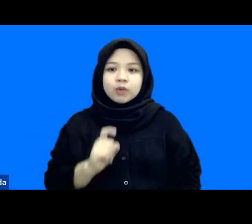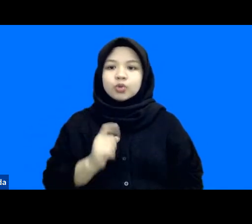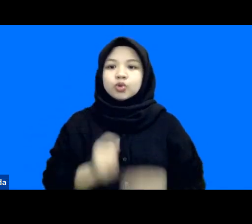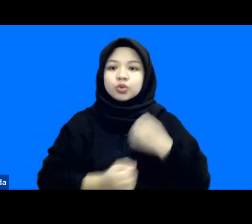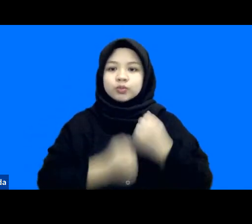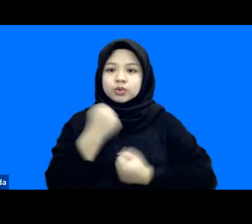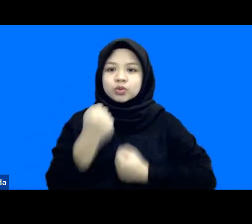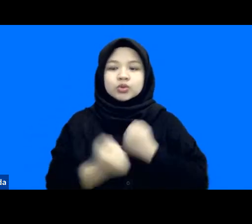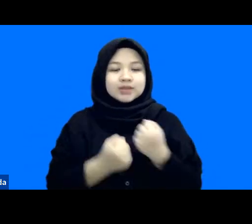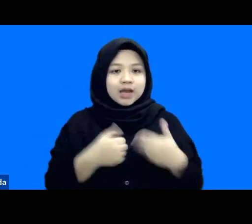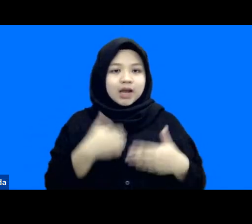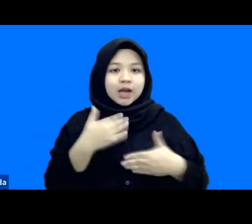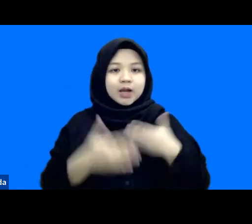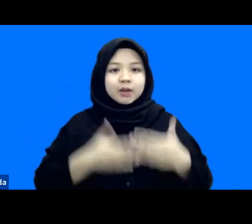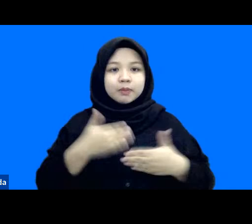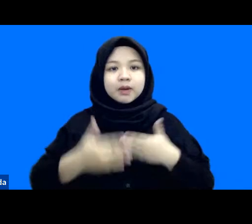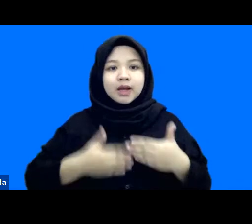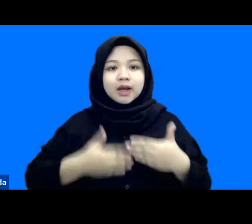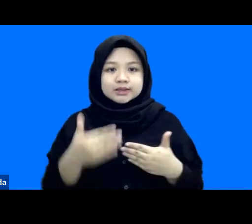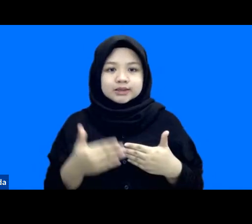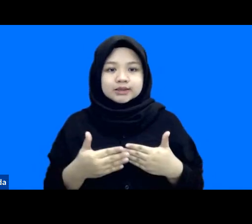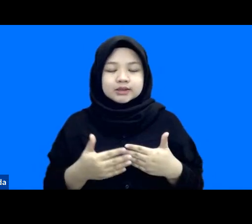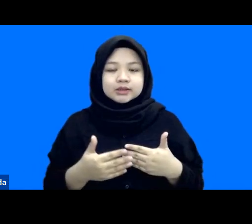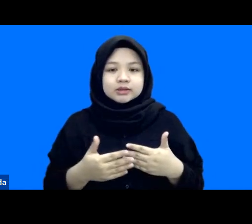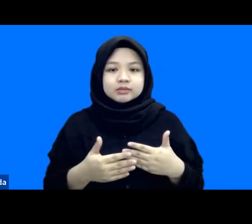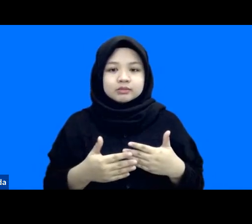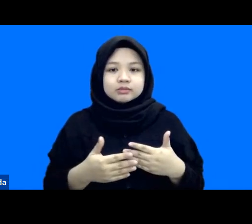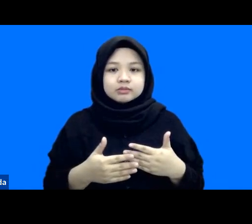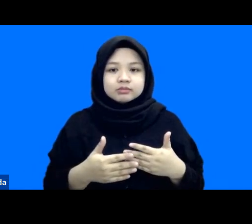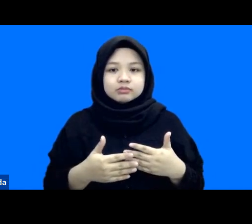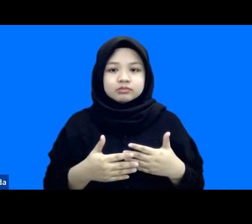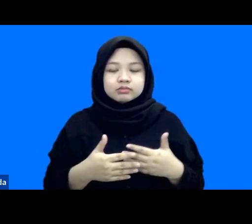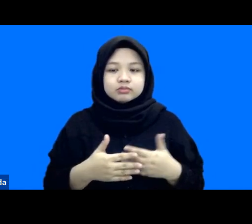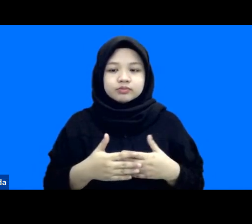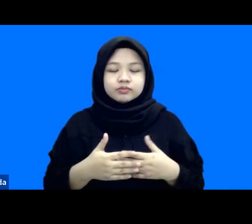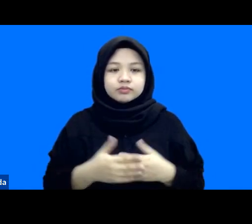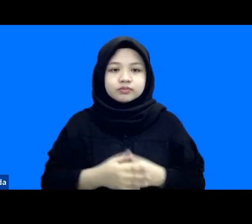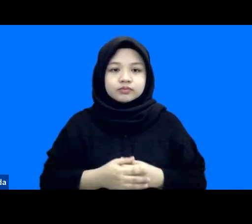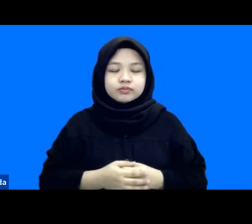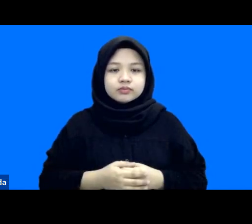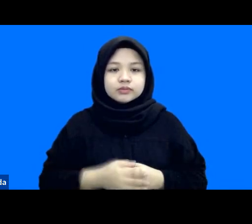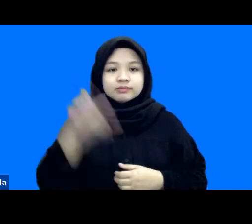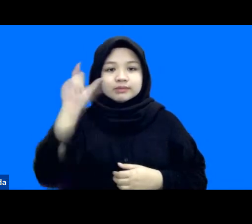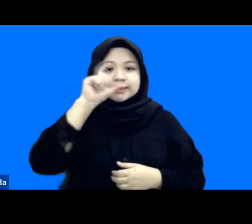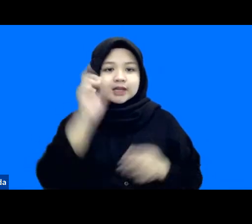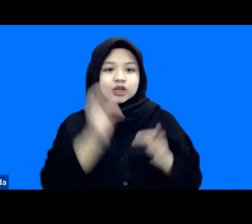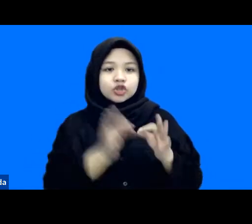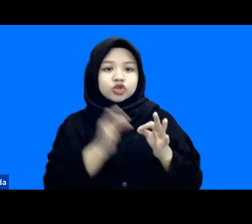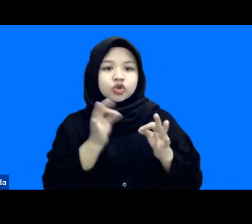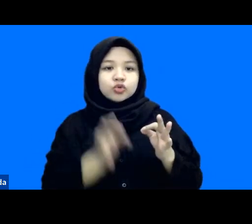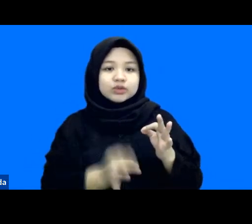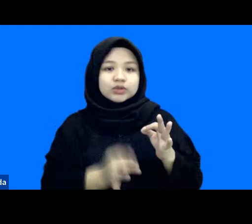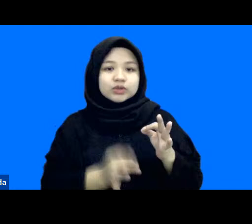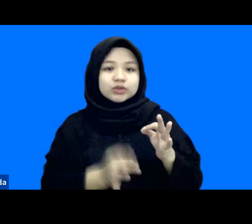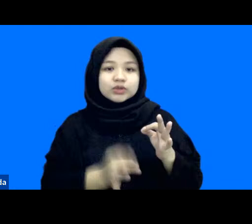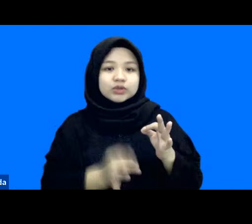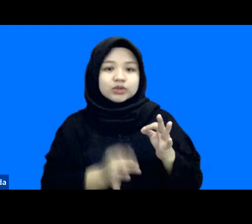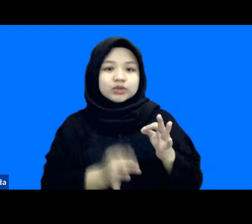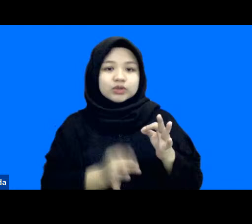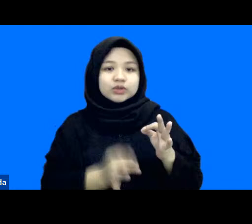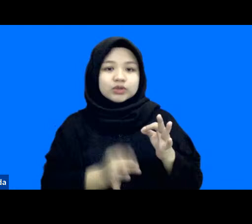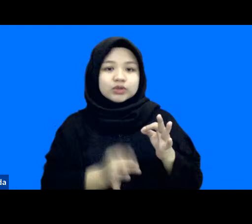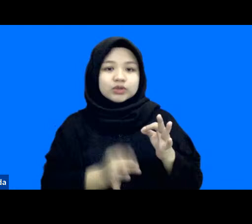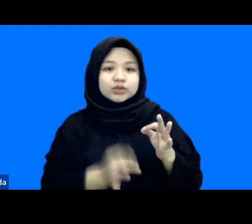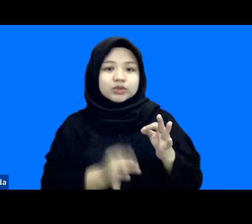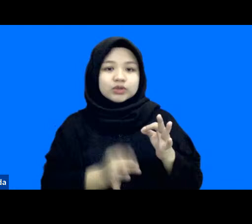that role in terms of holding companies to account and protecting children and young people in their use of